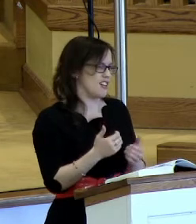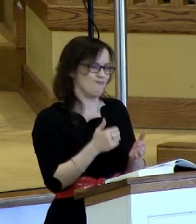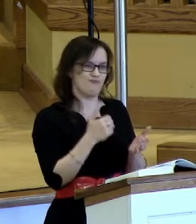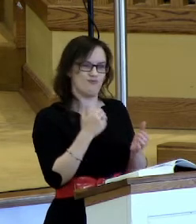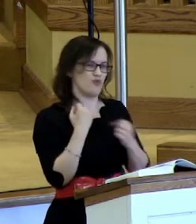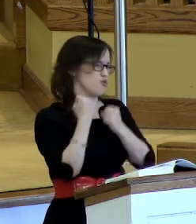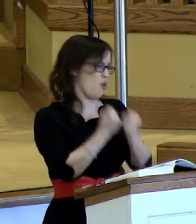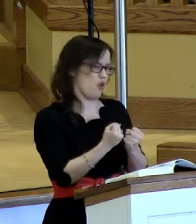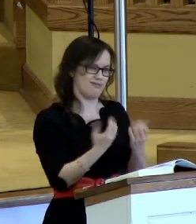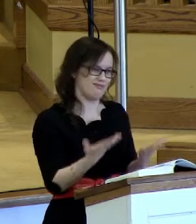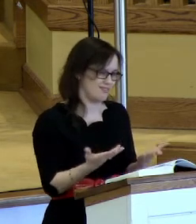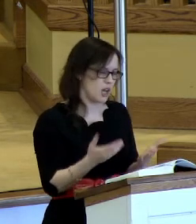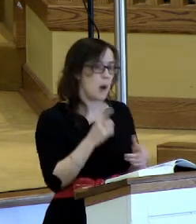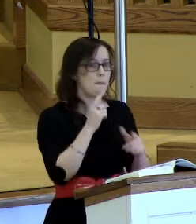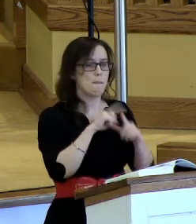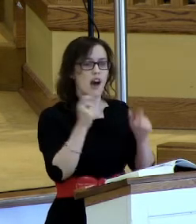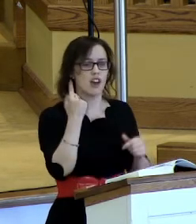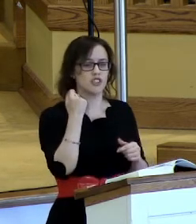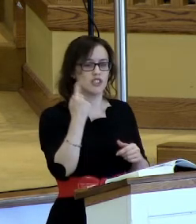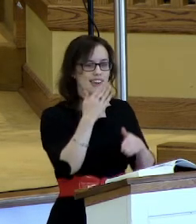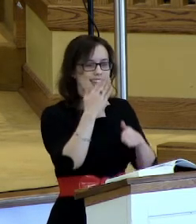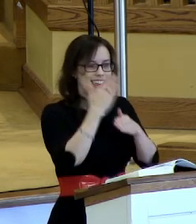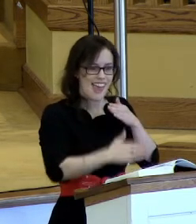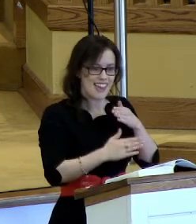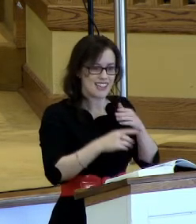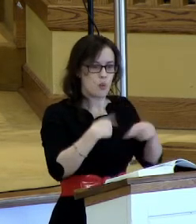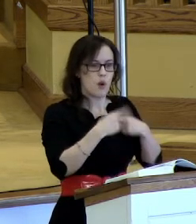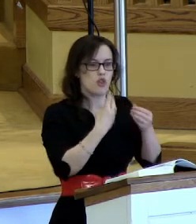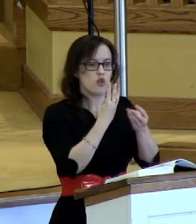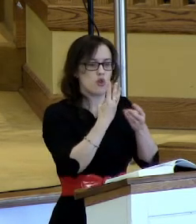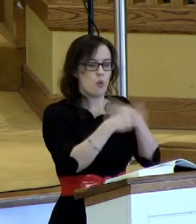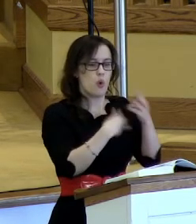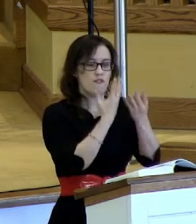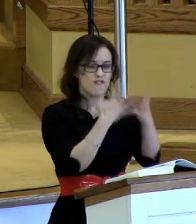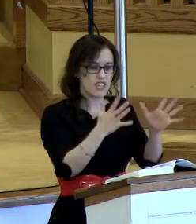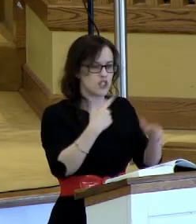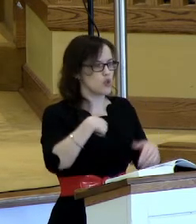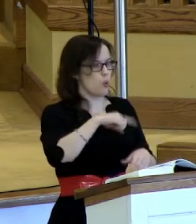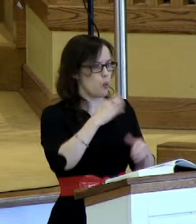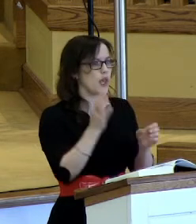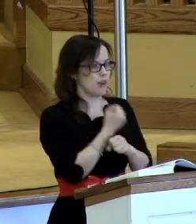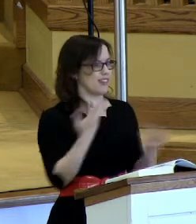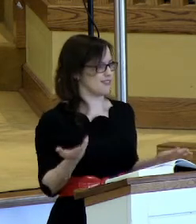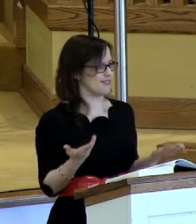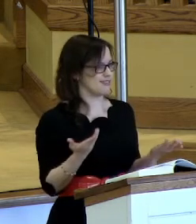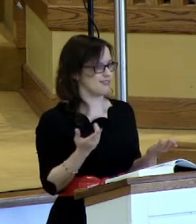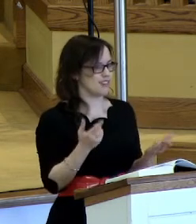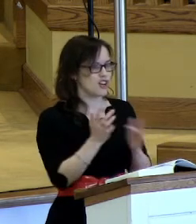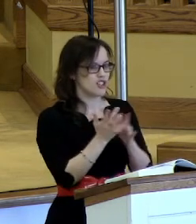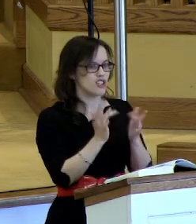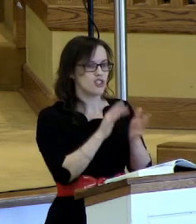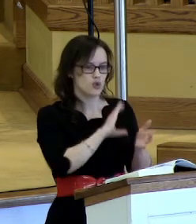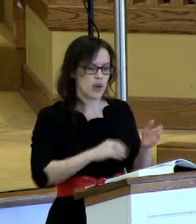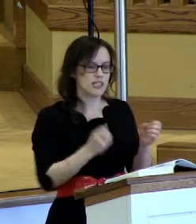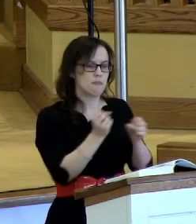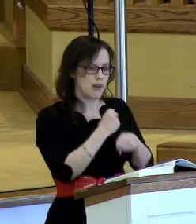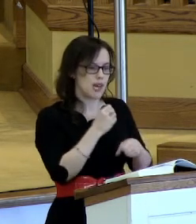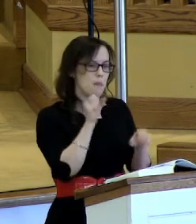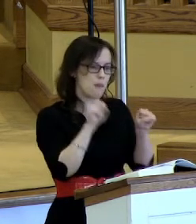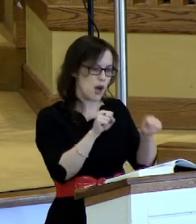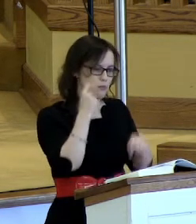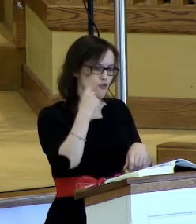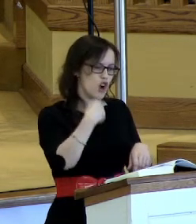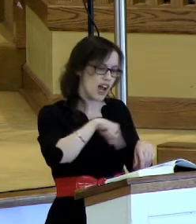end, it's over. We win. We win. We win. The Lord Jesus Christ has made it possible. He has finished